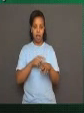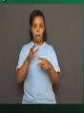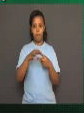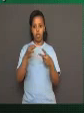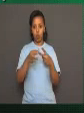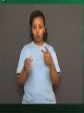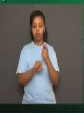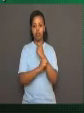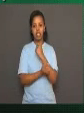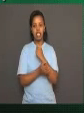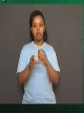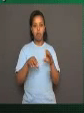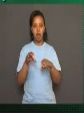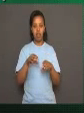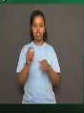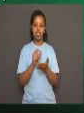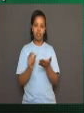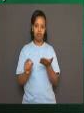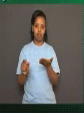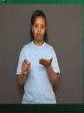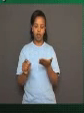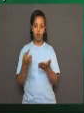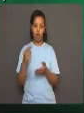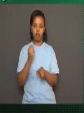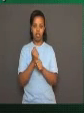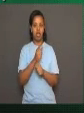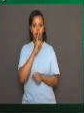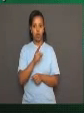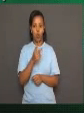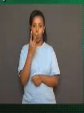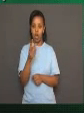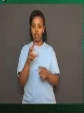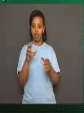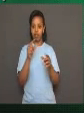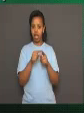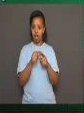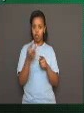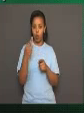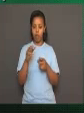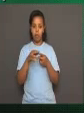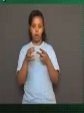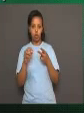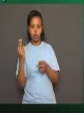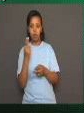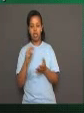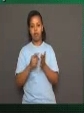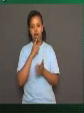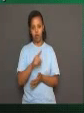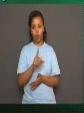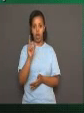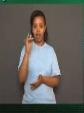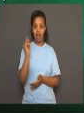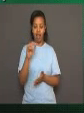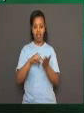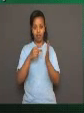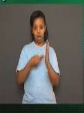choices between two statements or alternatives. Di